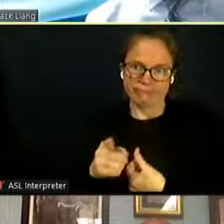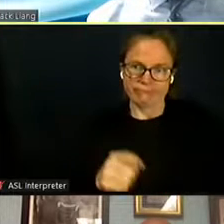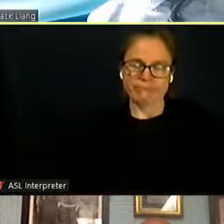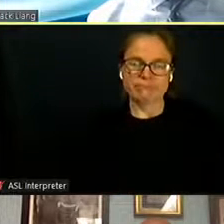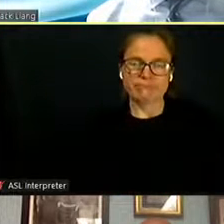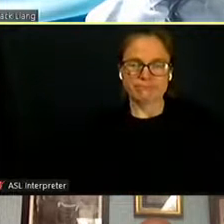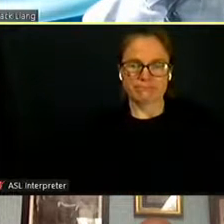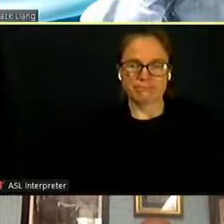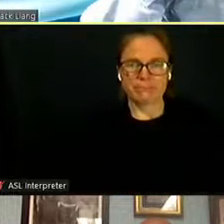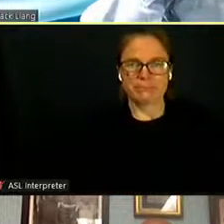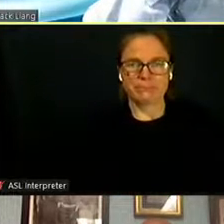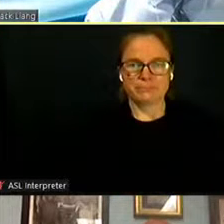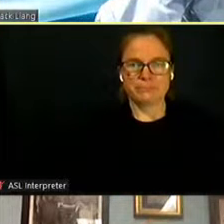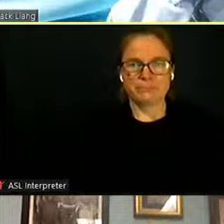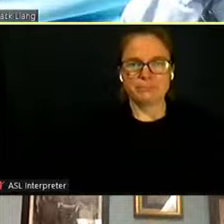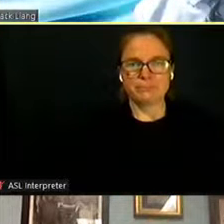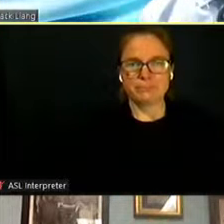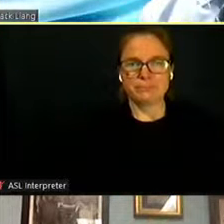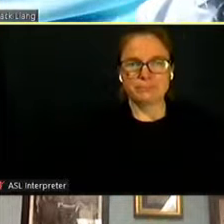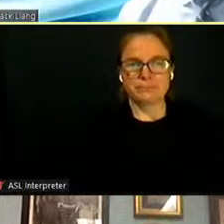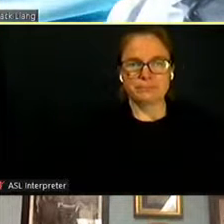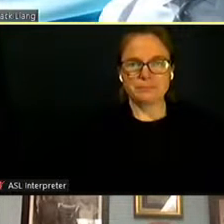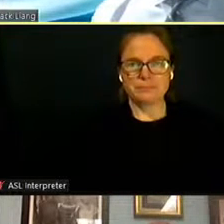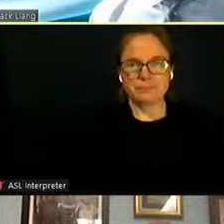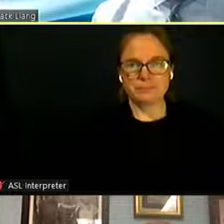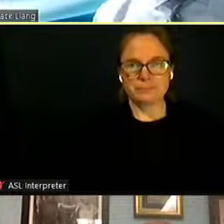input and your participation in our presentation today.